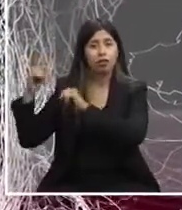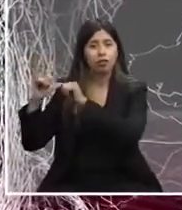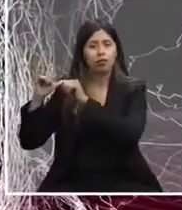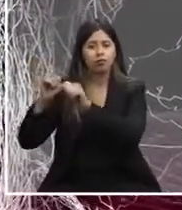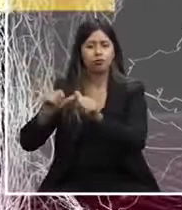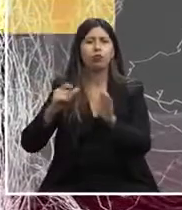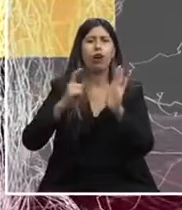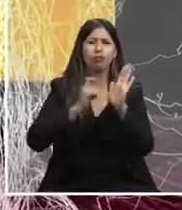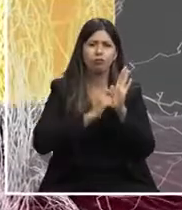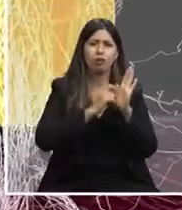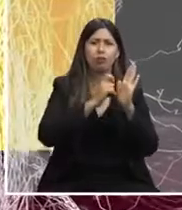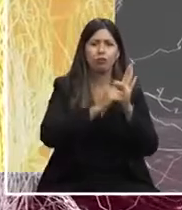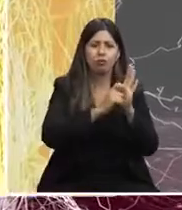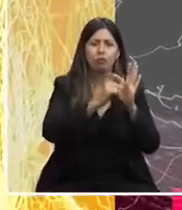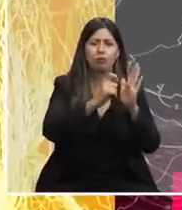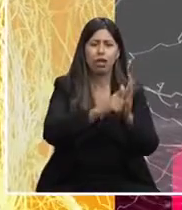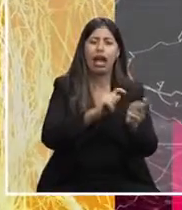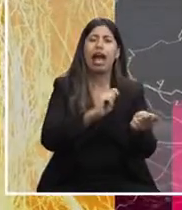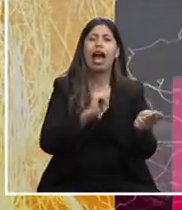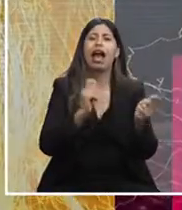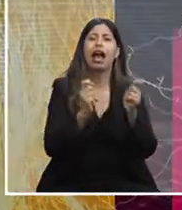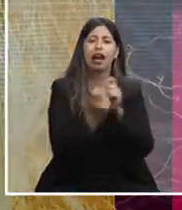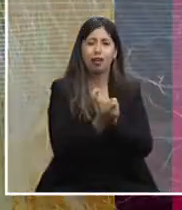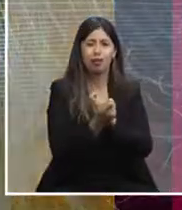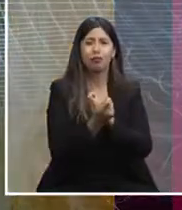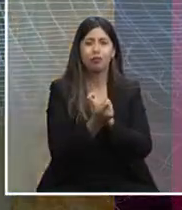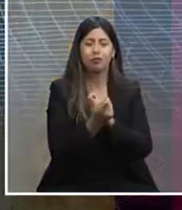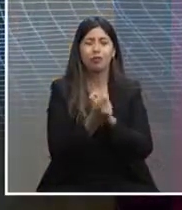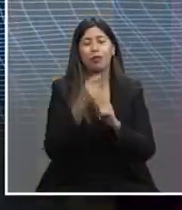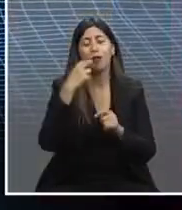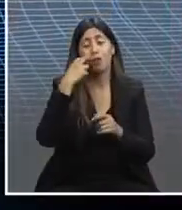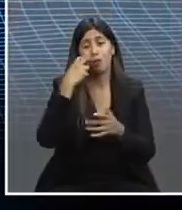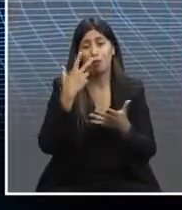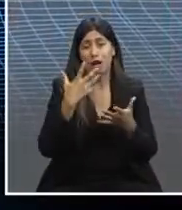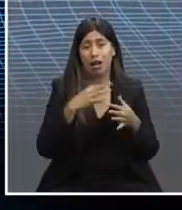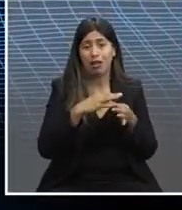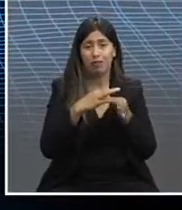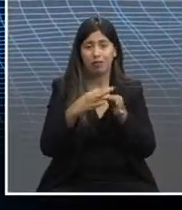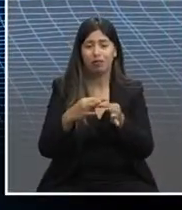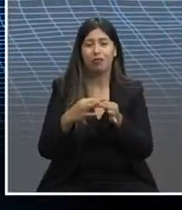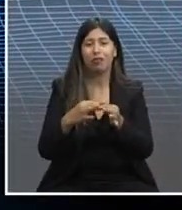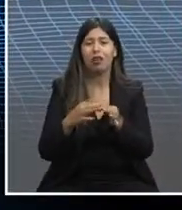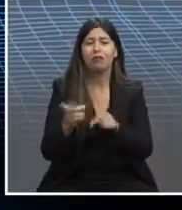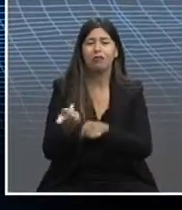human affairs that accelerated our progress and would shape everything that would follow.